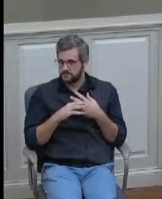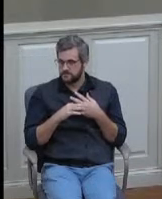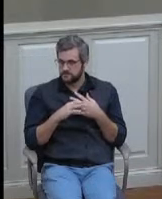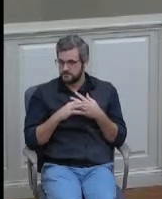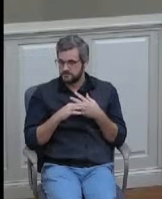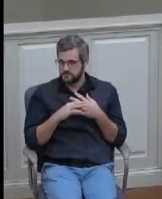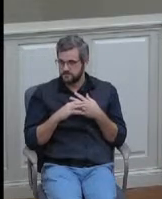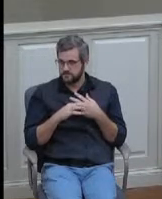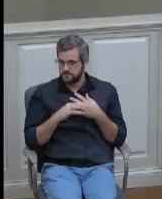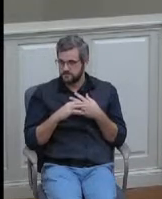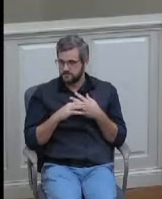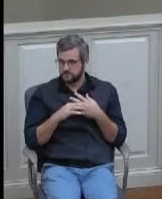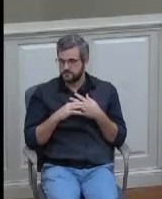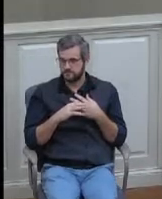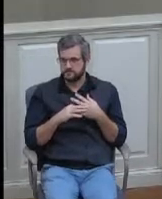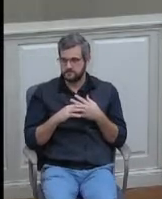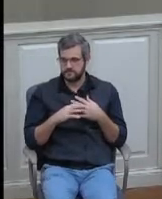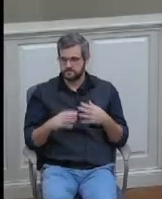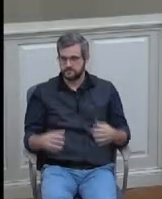You have